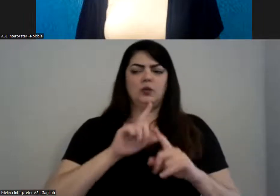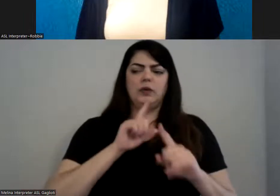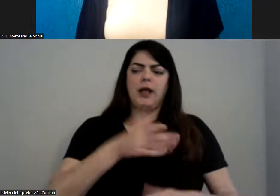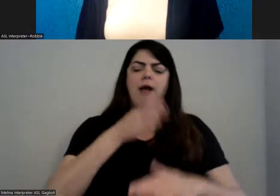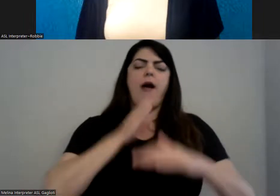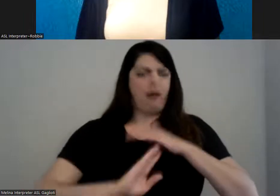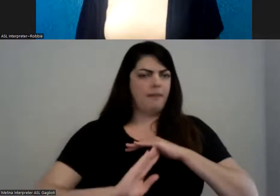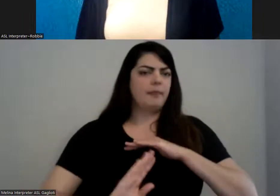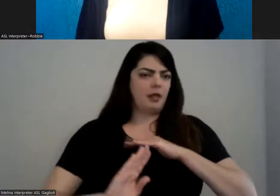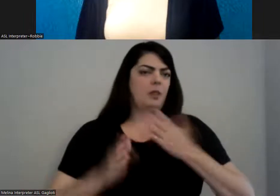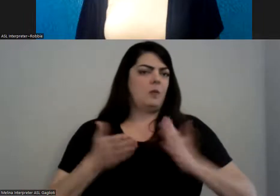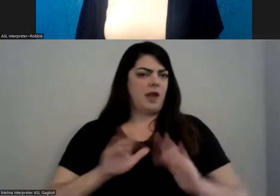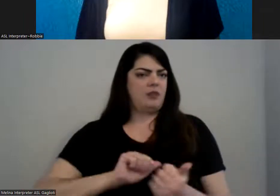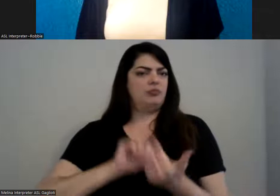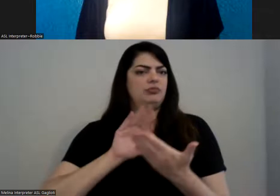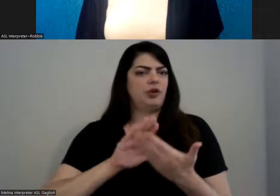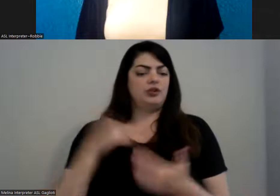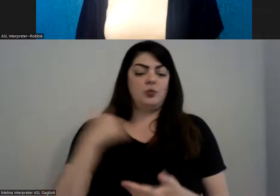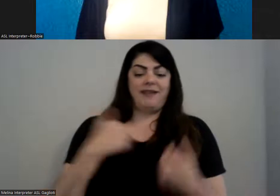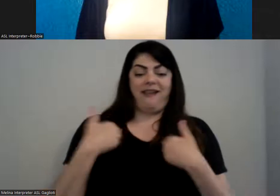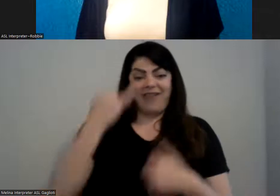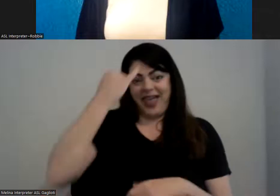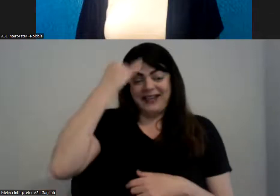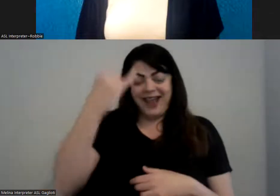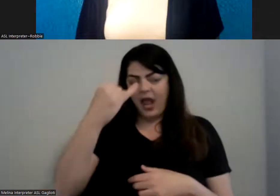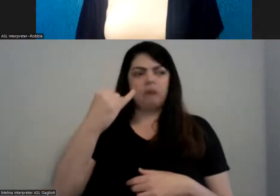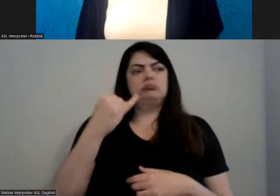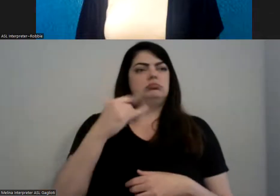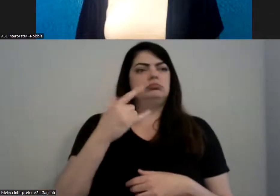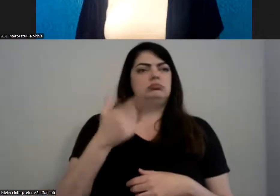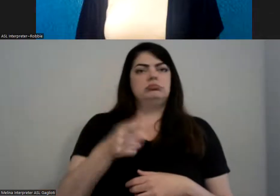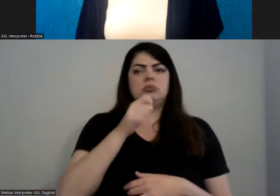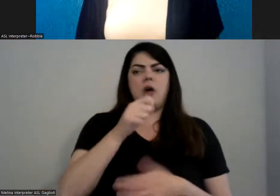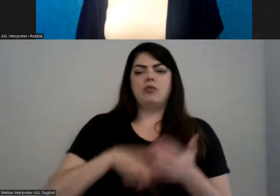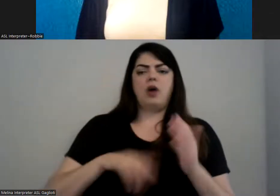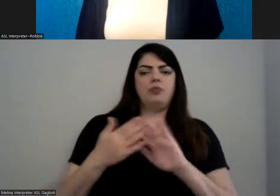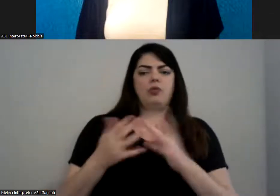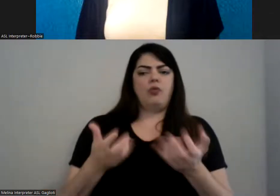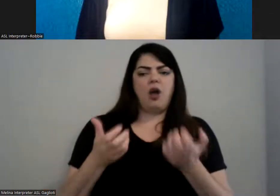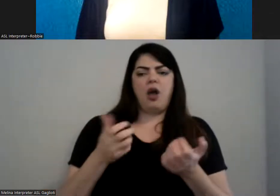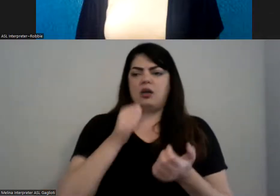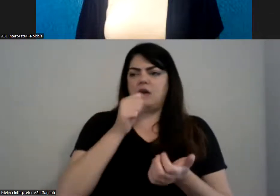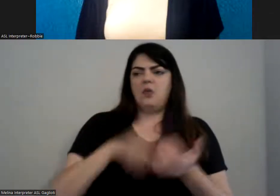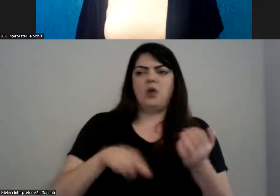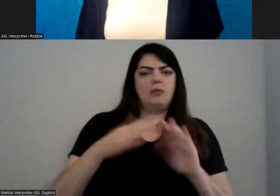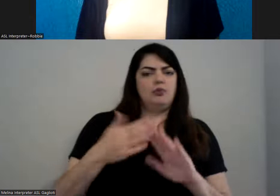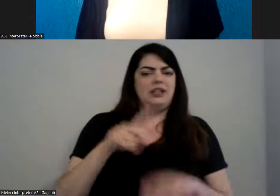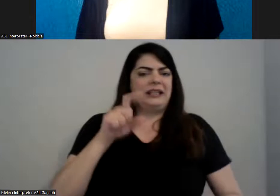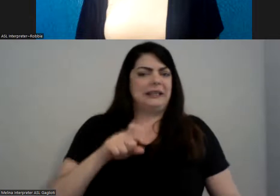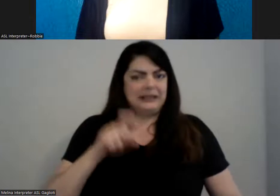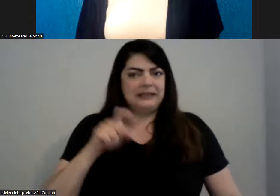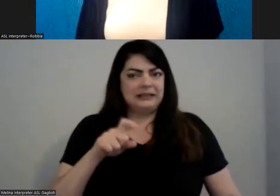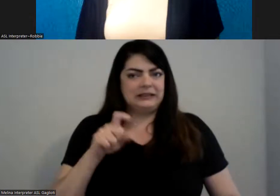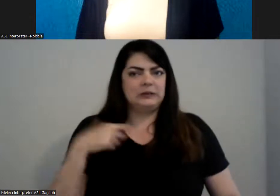we may have an idea and that turns out not to be what the community wants or needs. And we need to be able to kind of put our pride